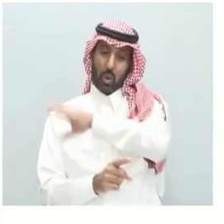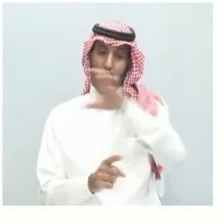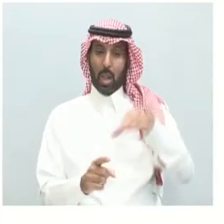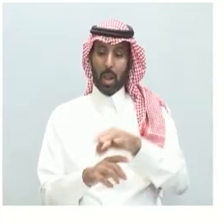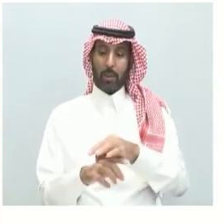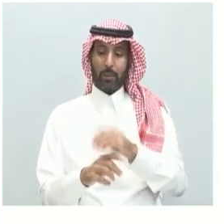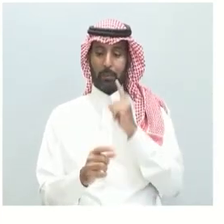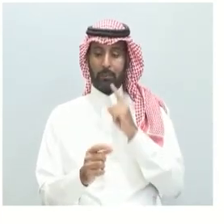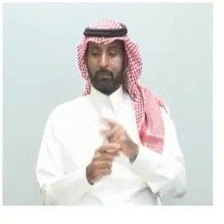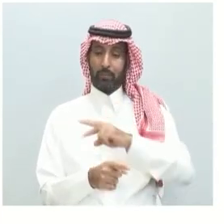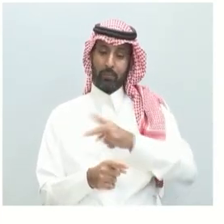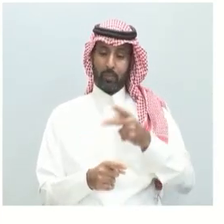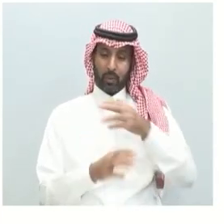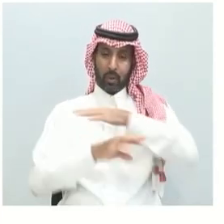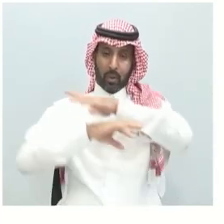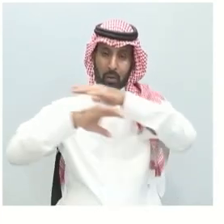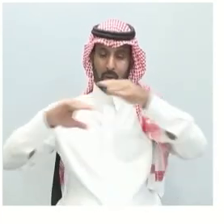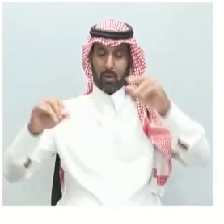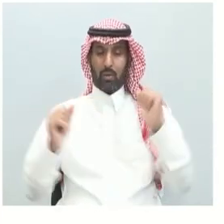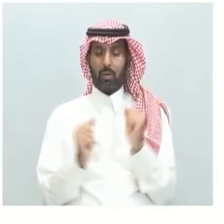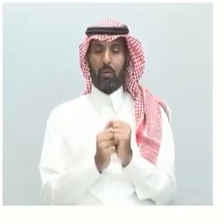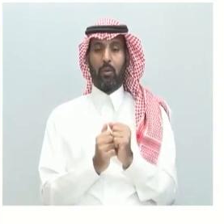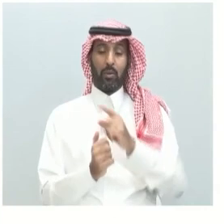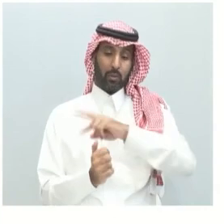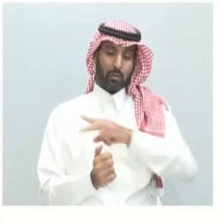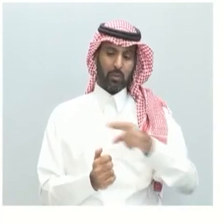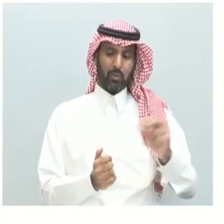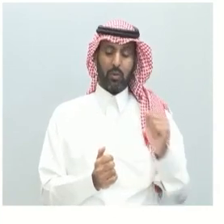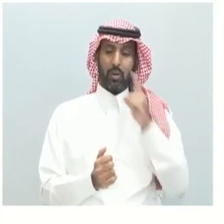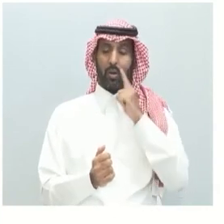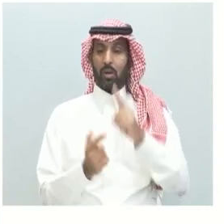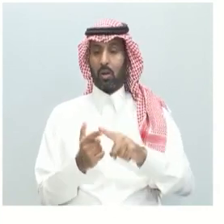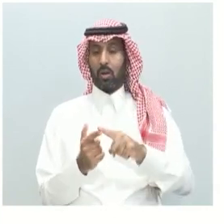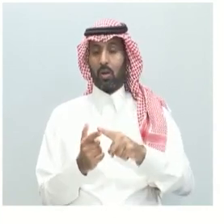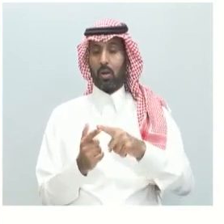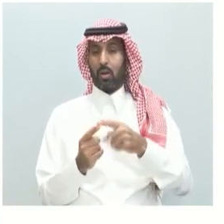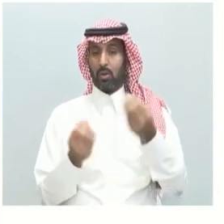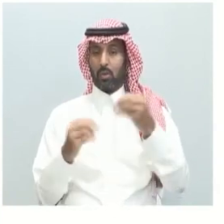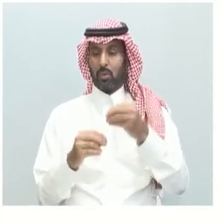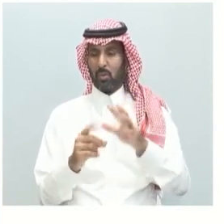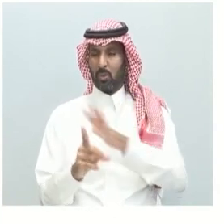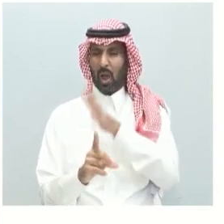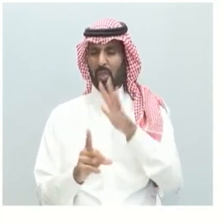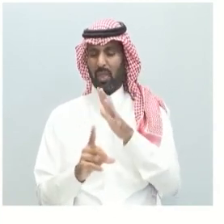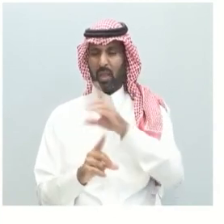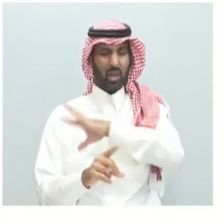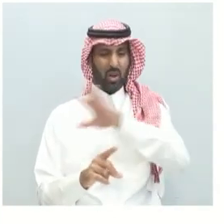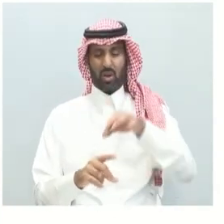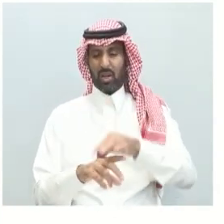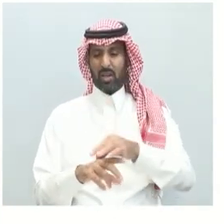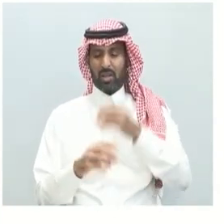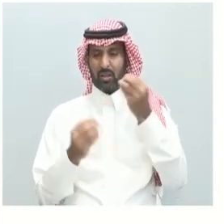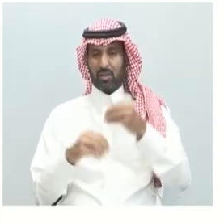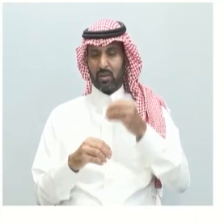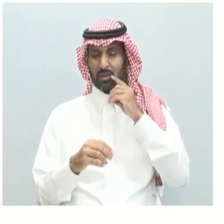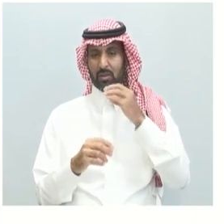Again, climate change, I'm talking about climate change here, is getting more and more serious every year.